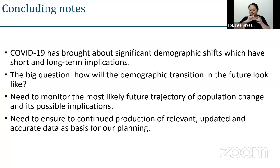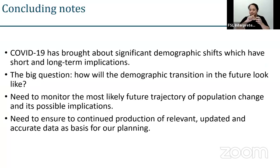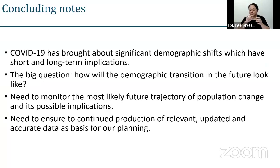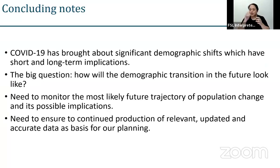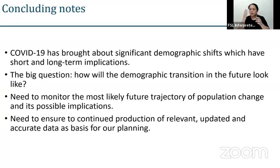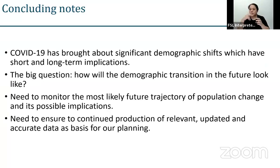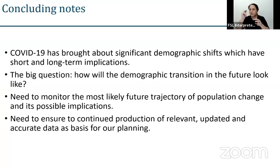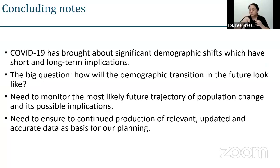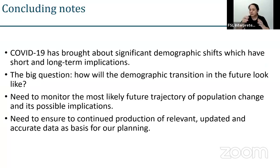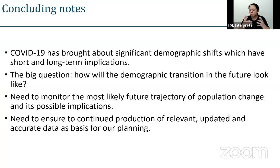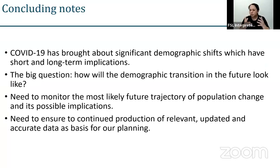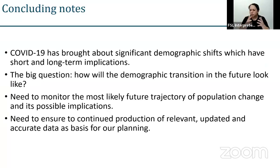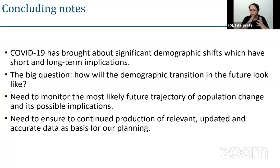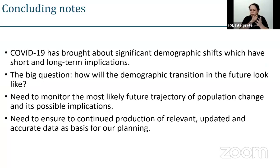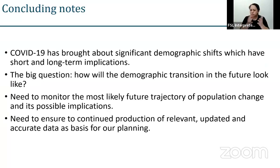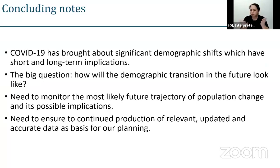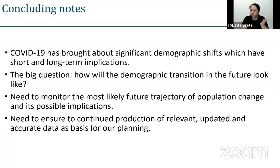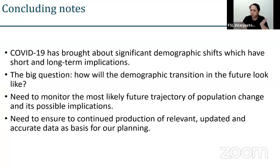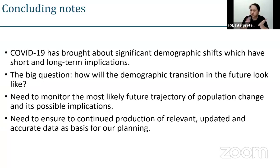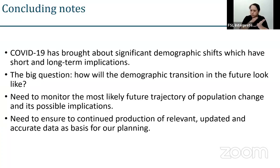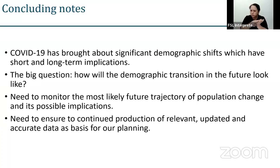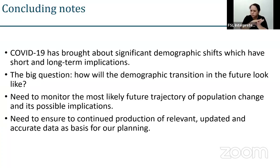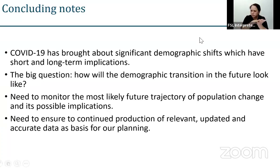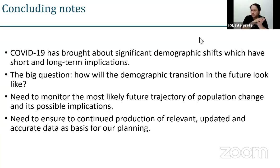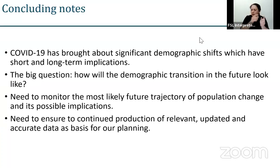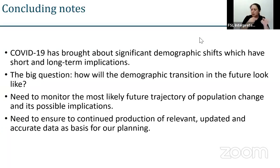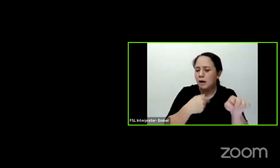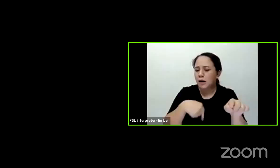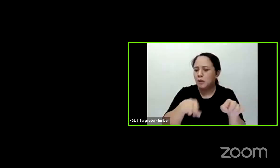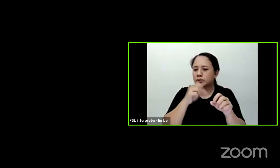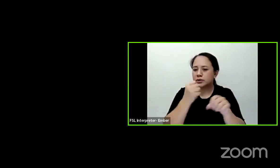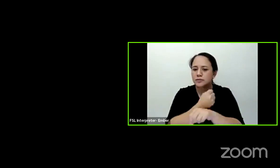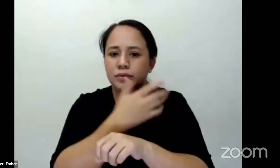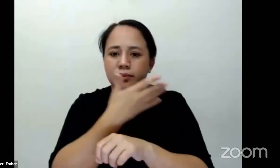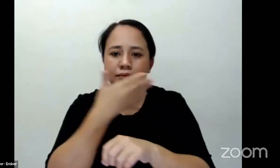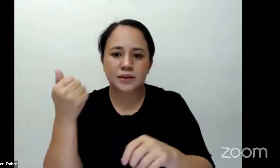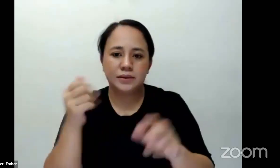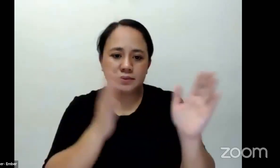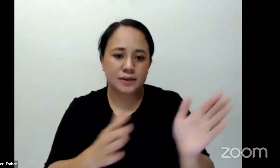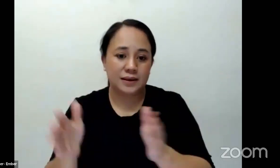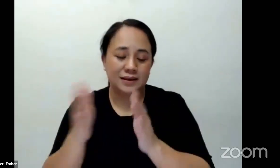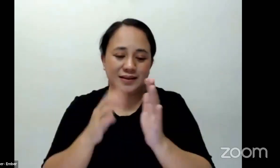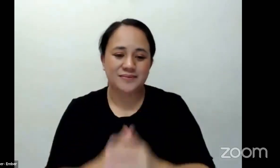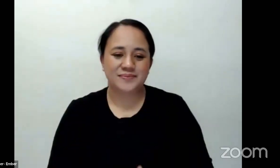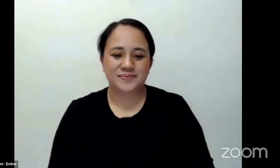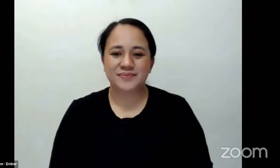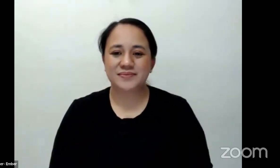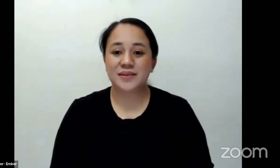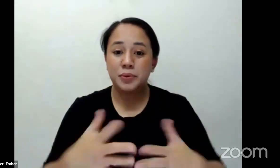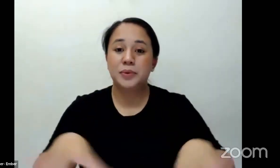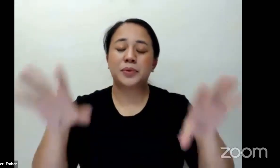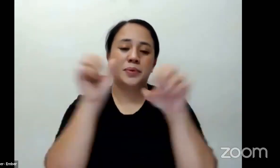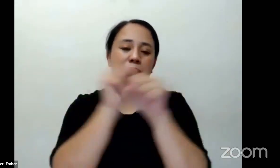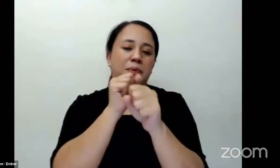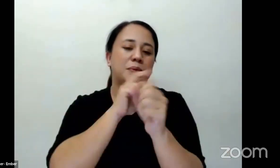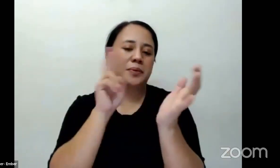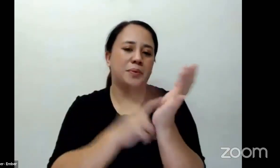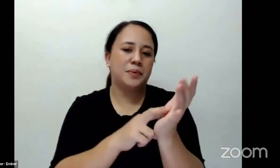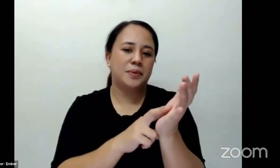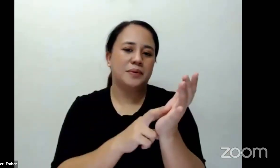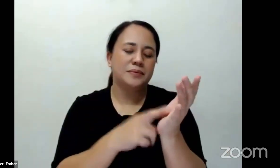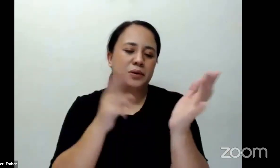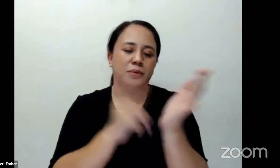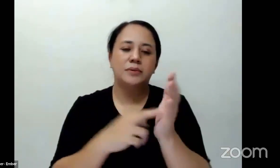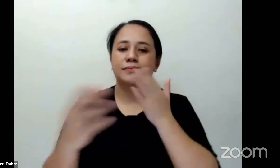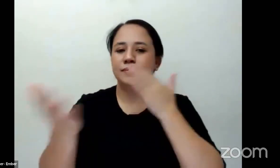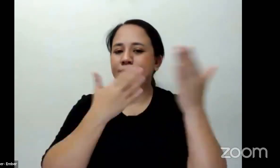to harmonize our statistics for better planning. So that ends my report, and thank you